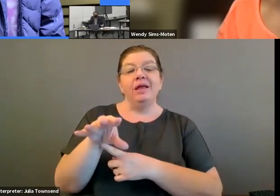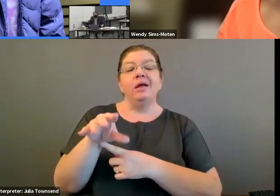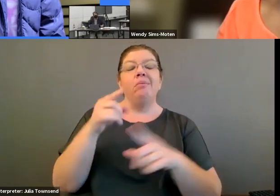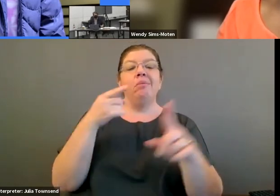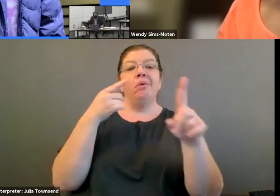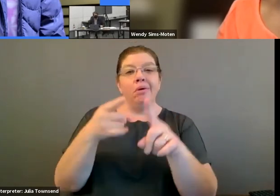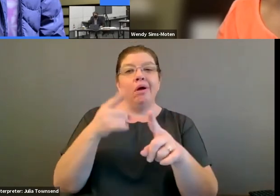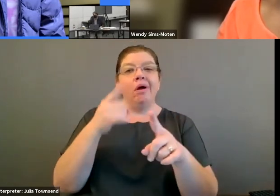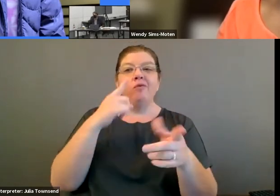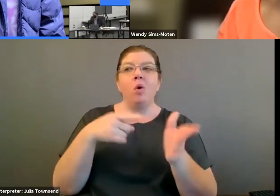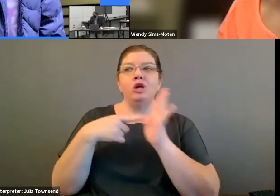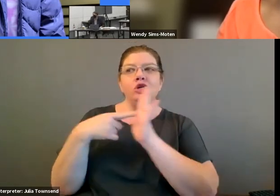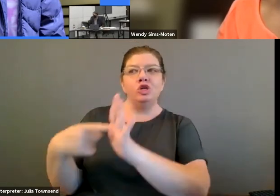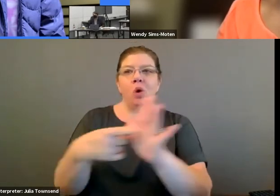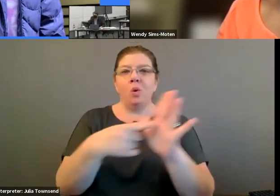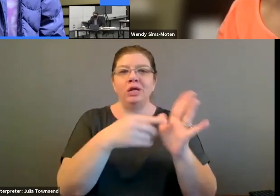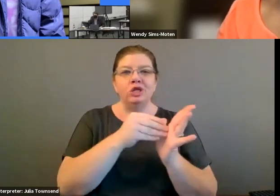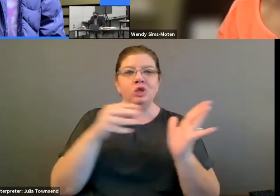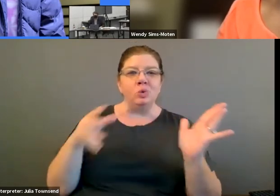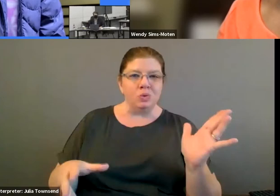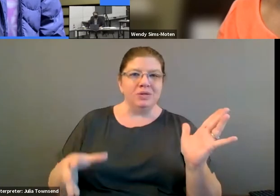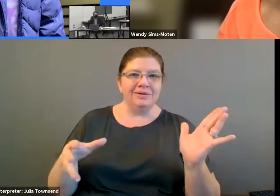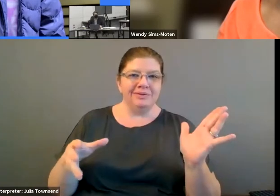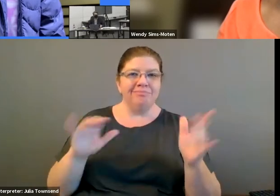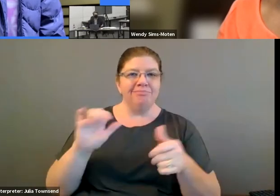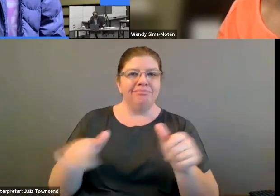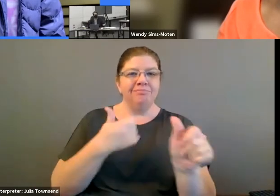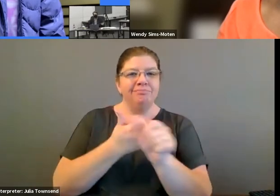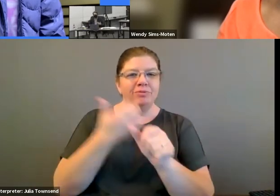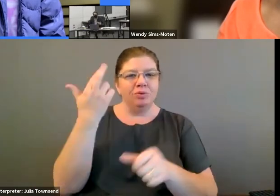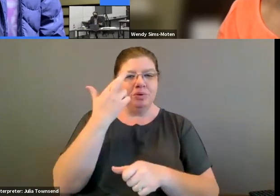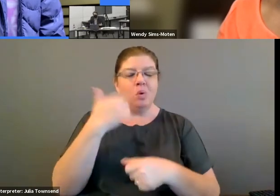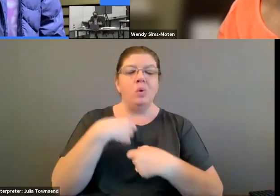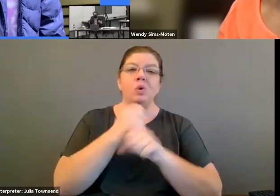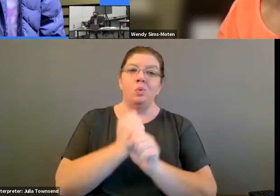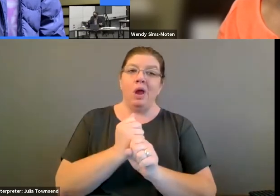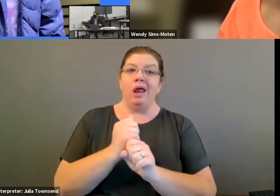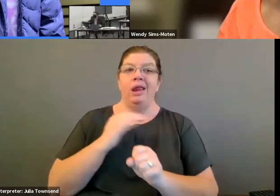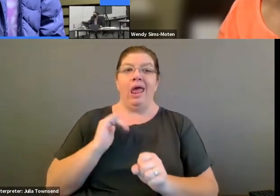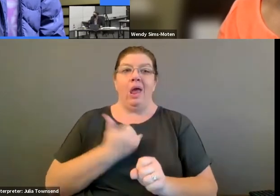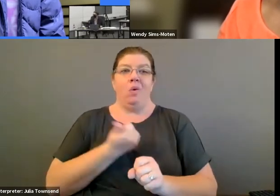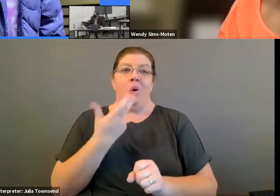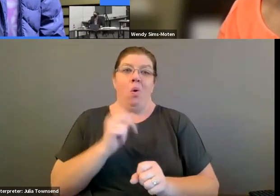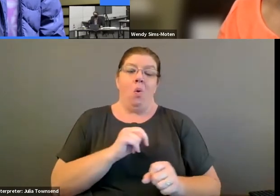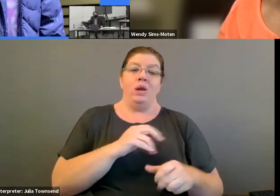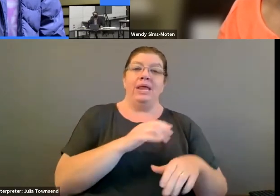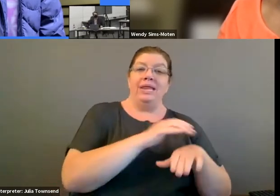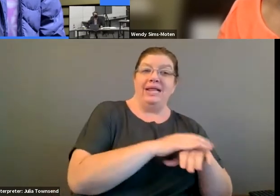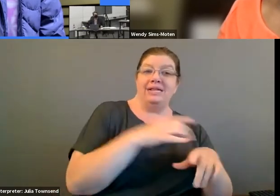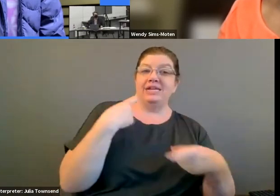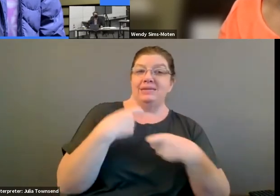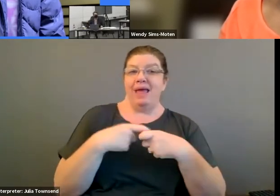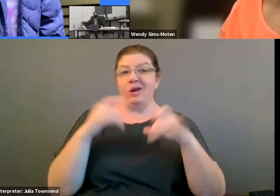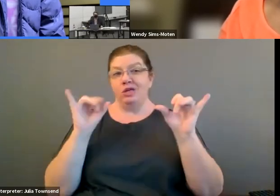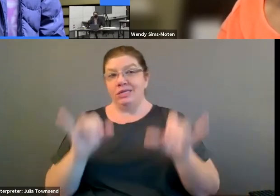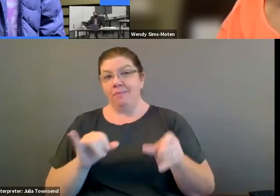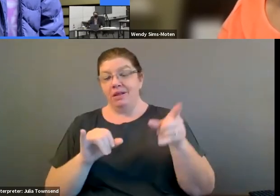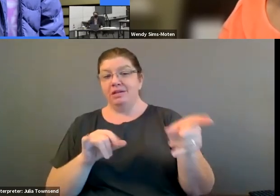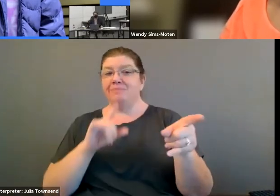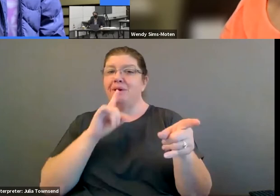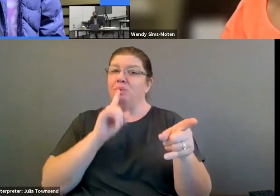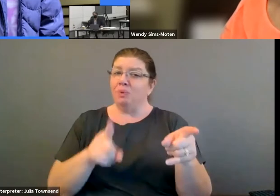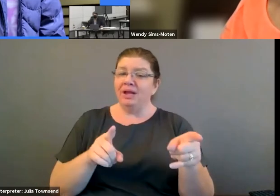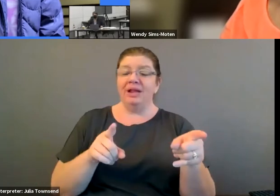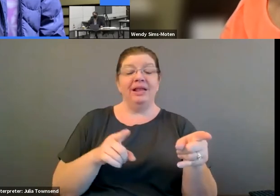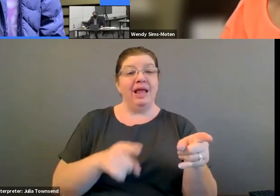to students, we're planning to create our own, both in English and Spanish, that are similar. But it really does, as